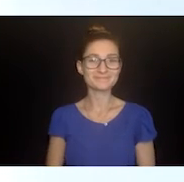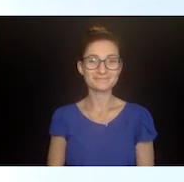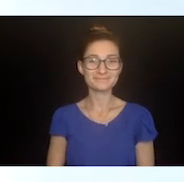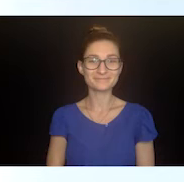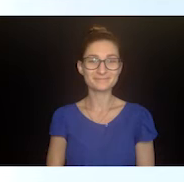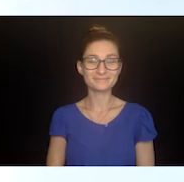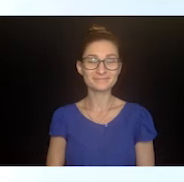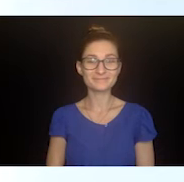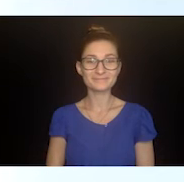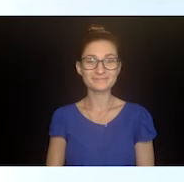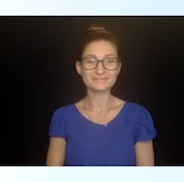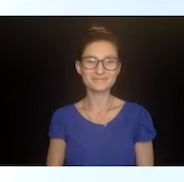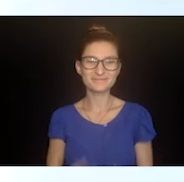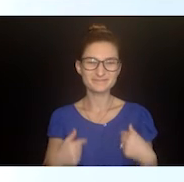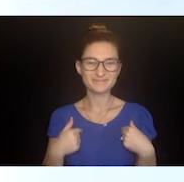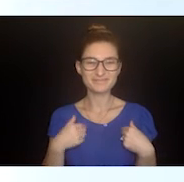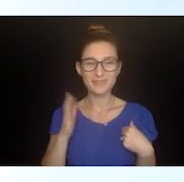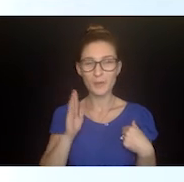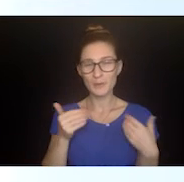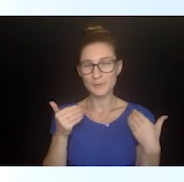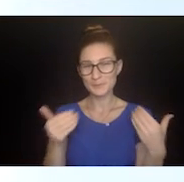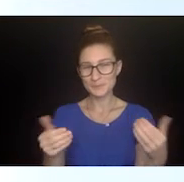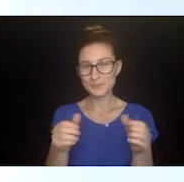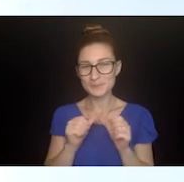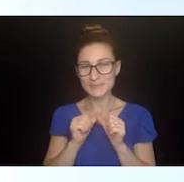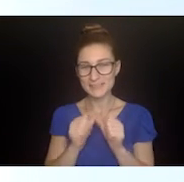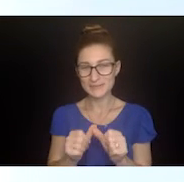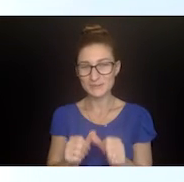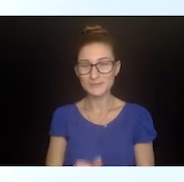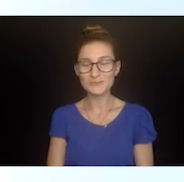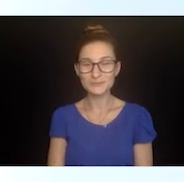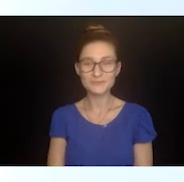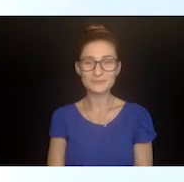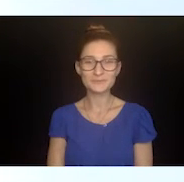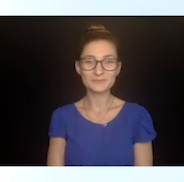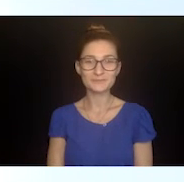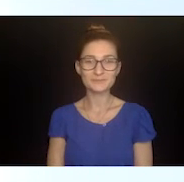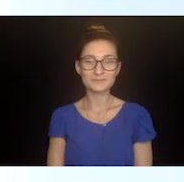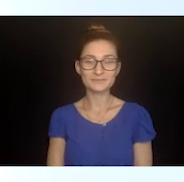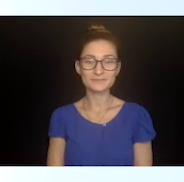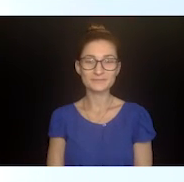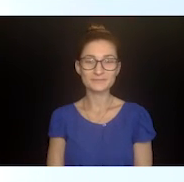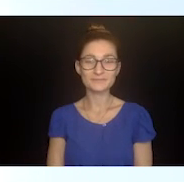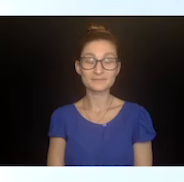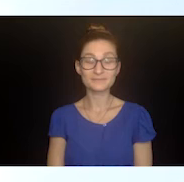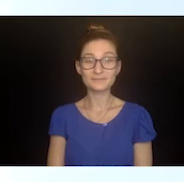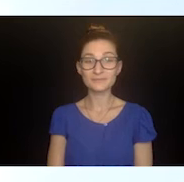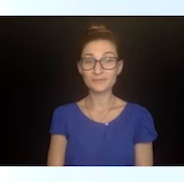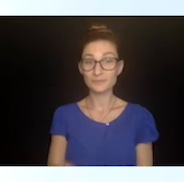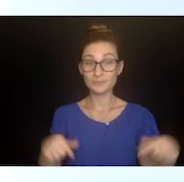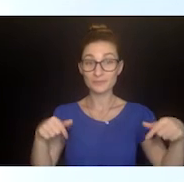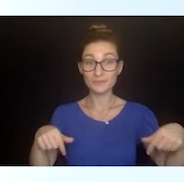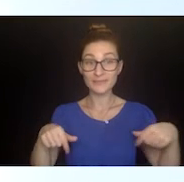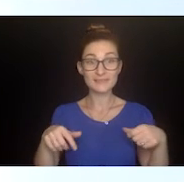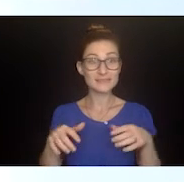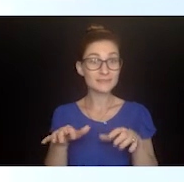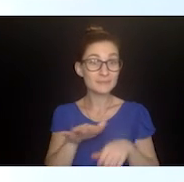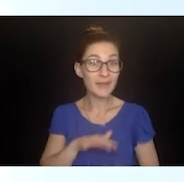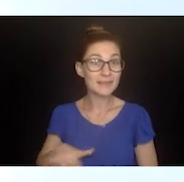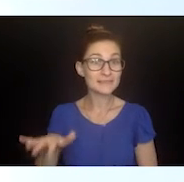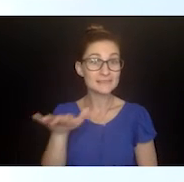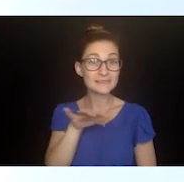But for the sake, I will just continue. So from the space where you feel